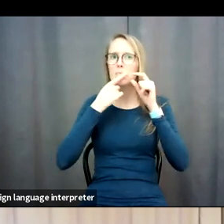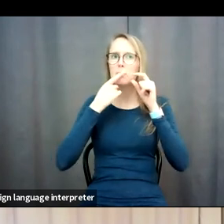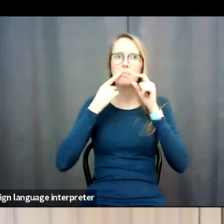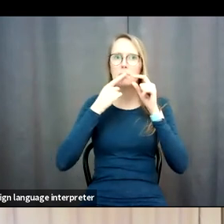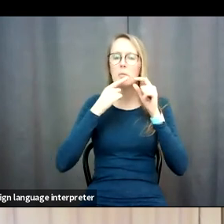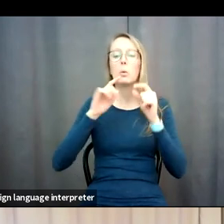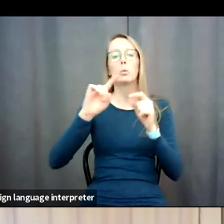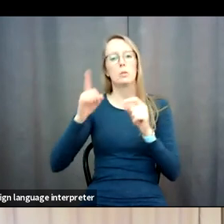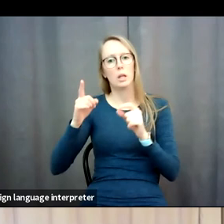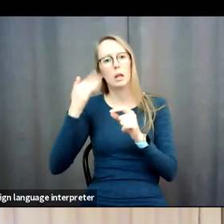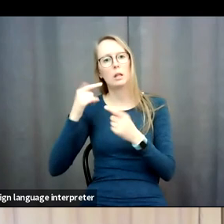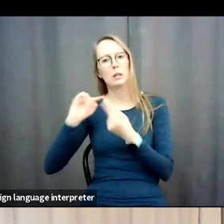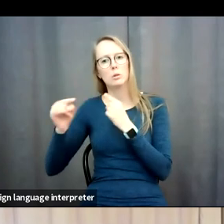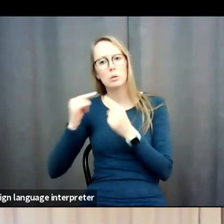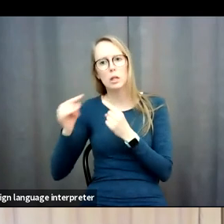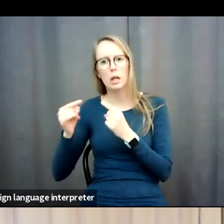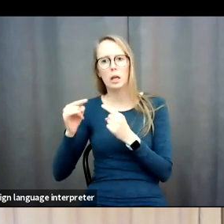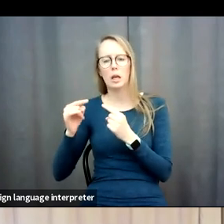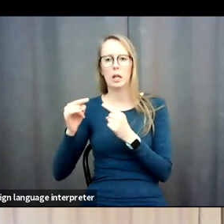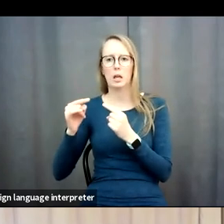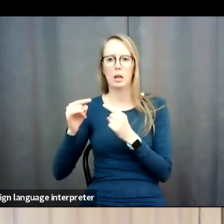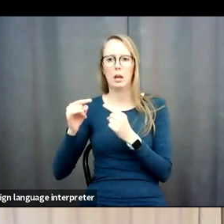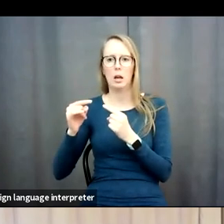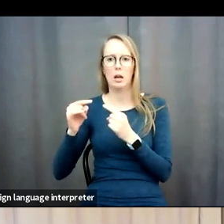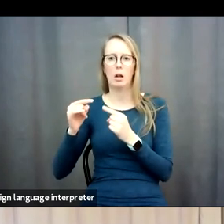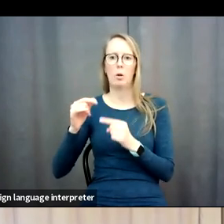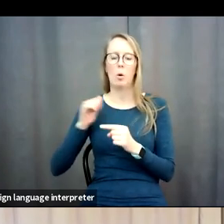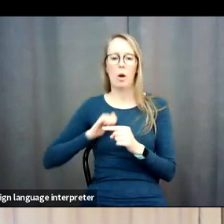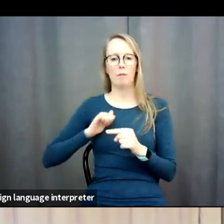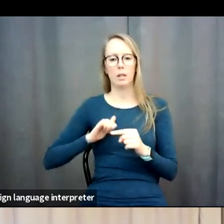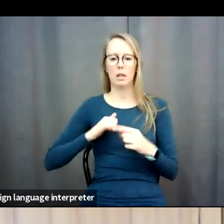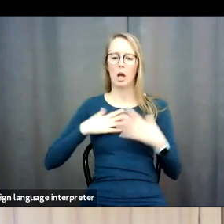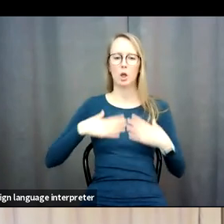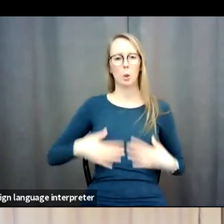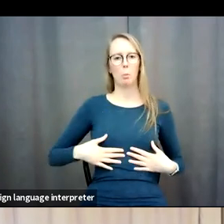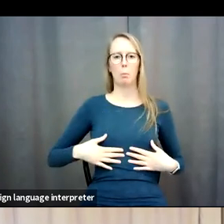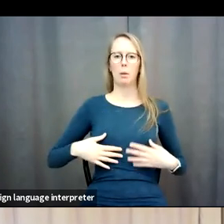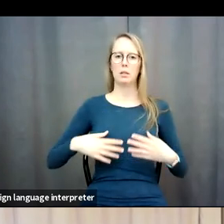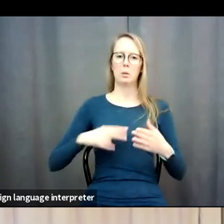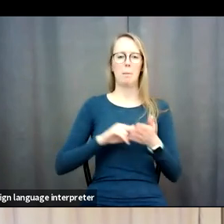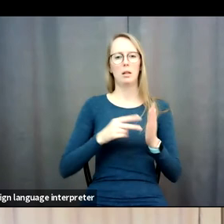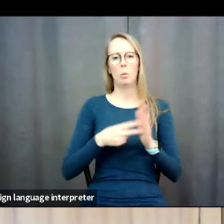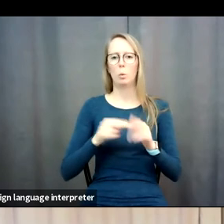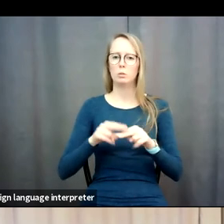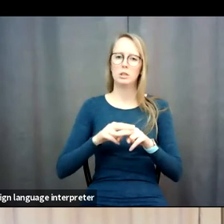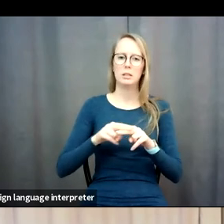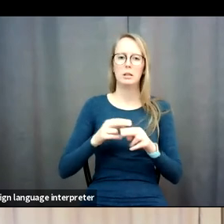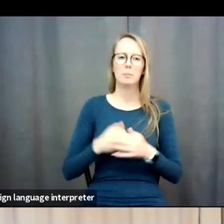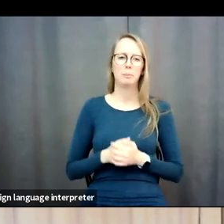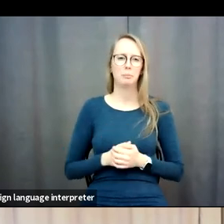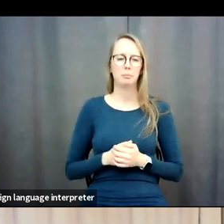talk about it in the evening and you can use your bodily tactile modality. Tactile cognition and